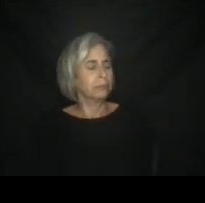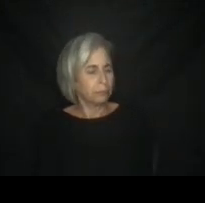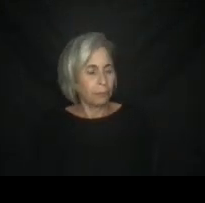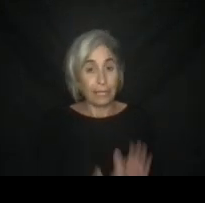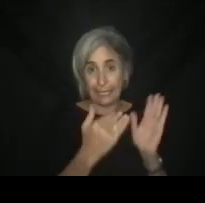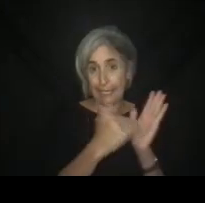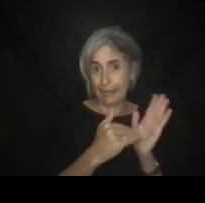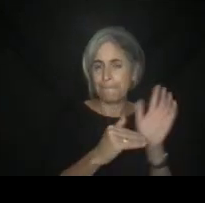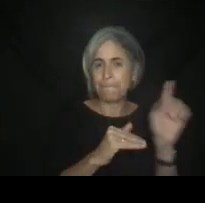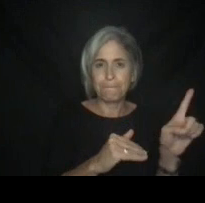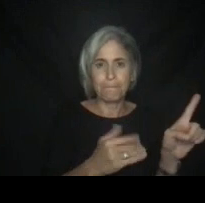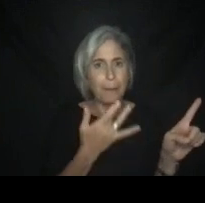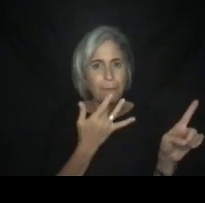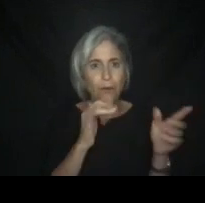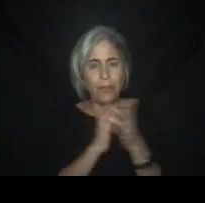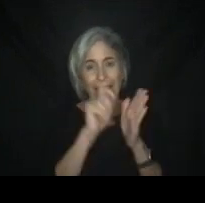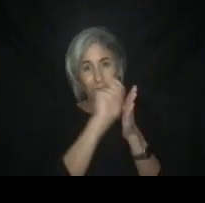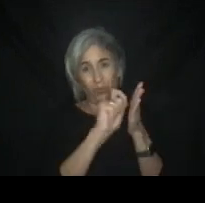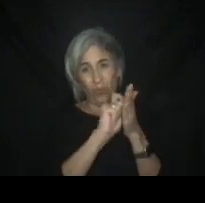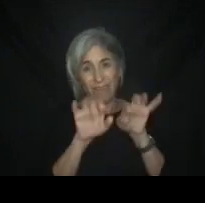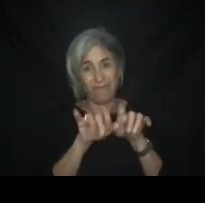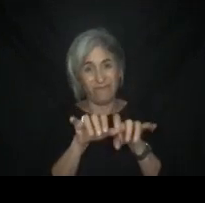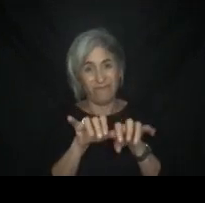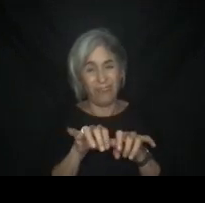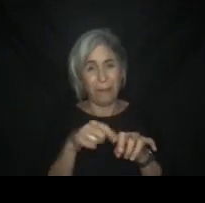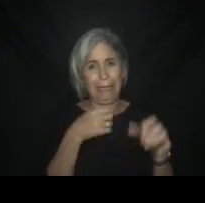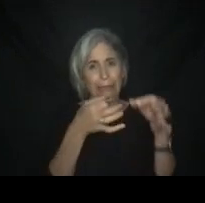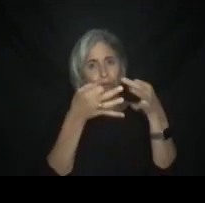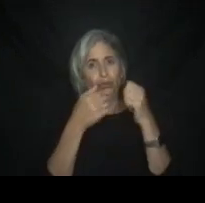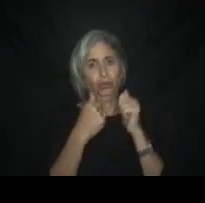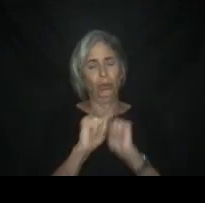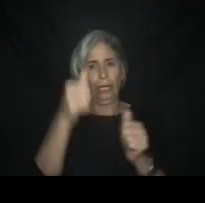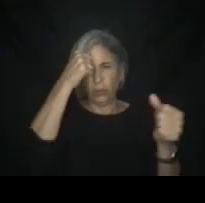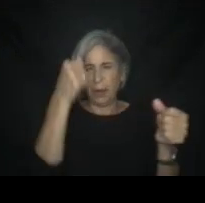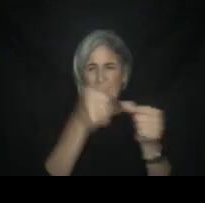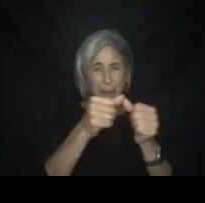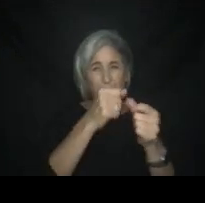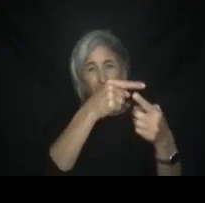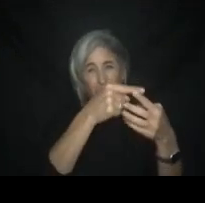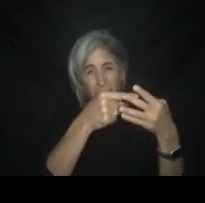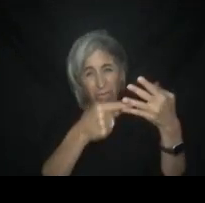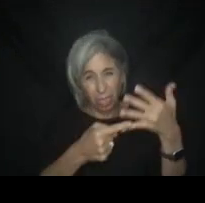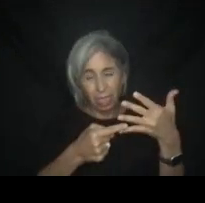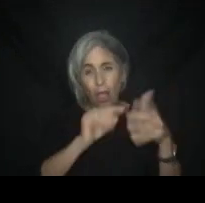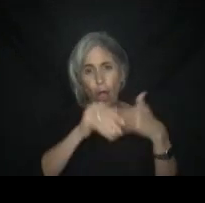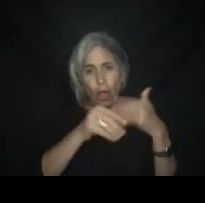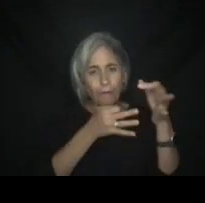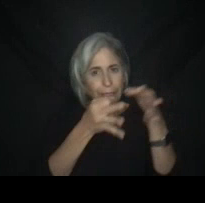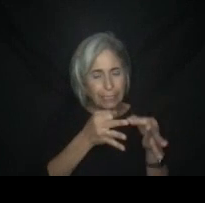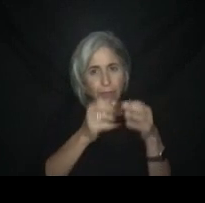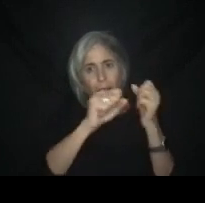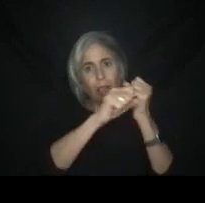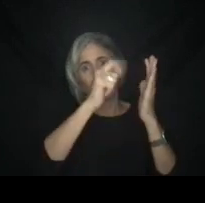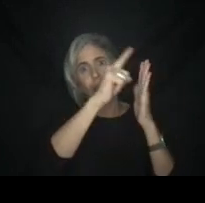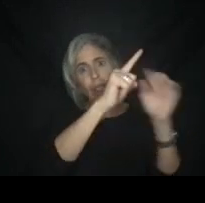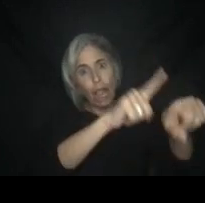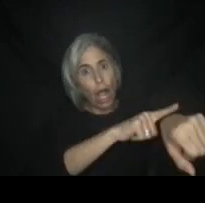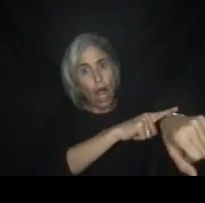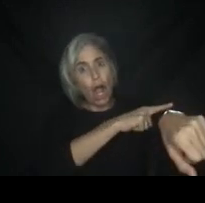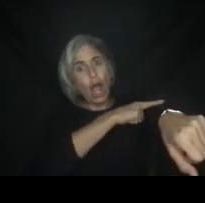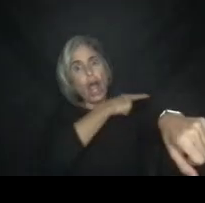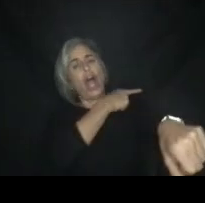Again, I would much rather get that to you in writing rather than me trying to remember the explicit details of a very long bill in a very long